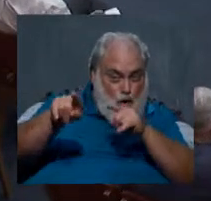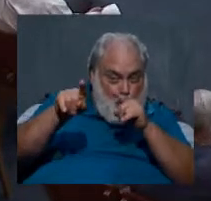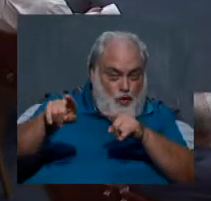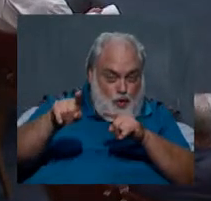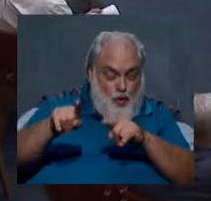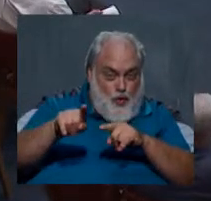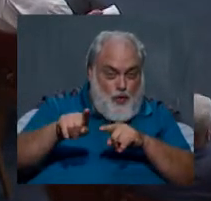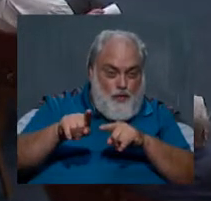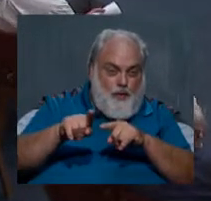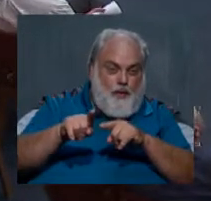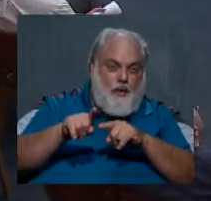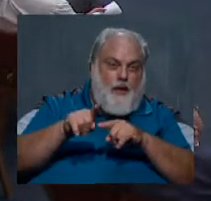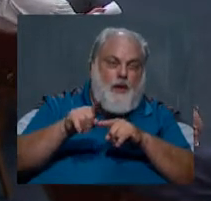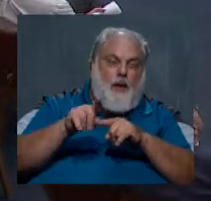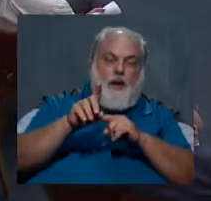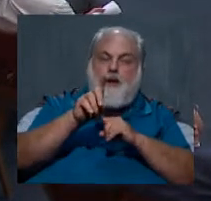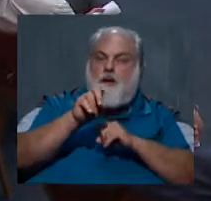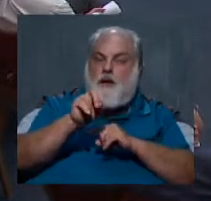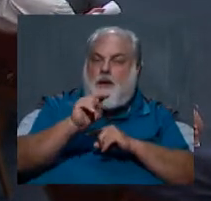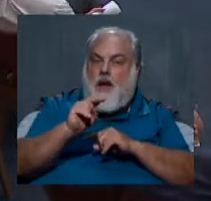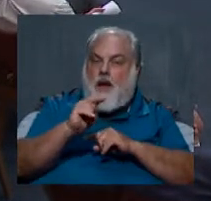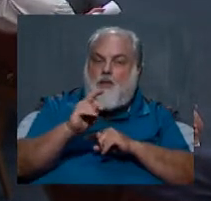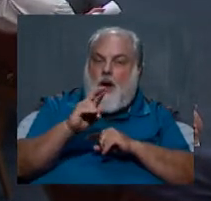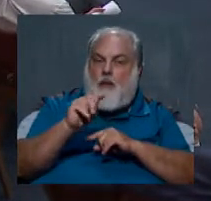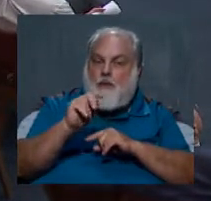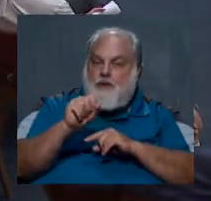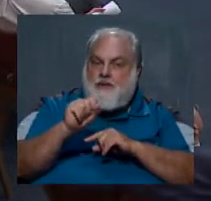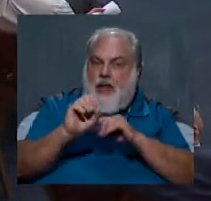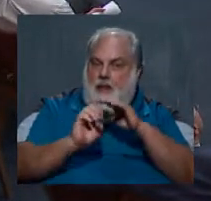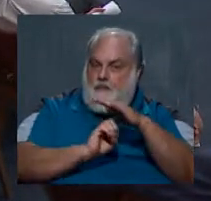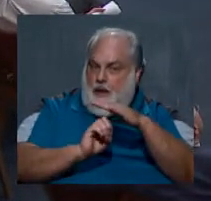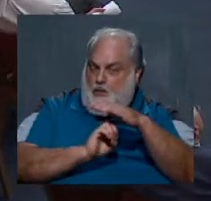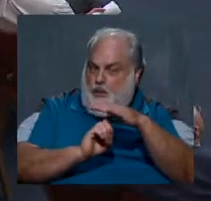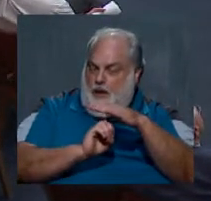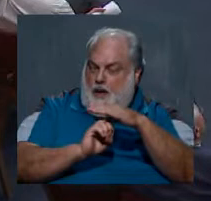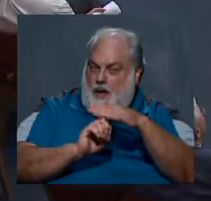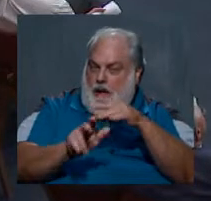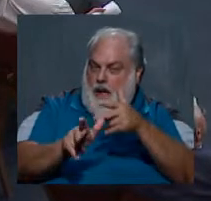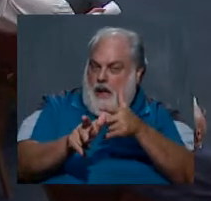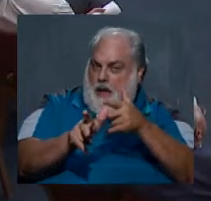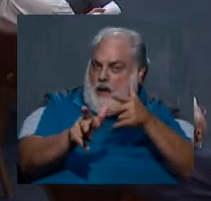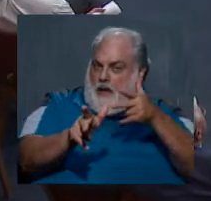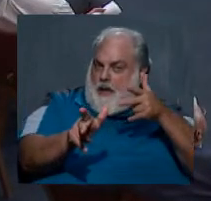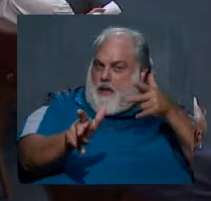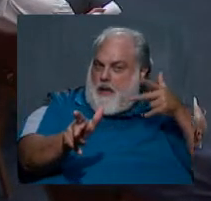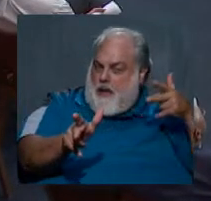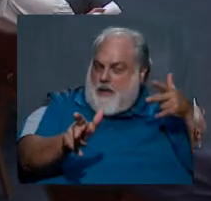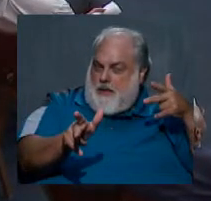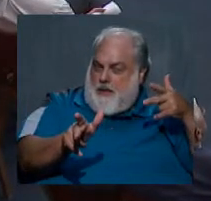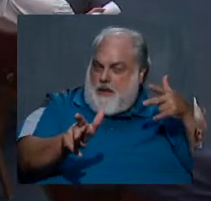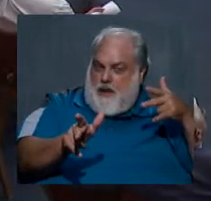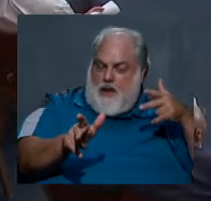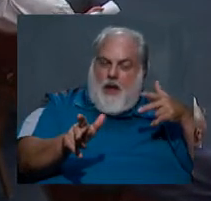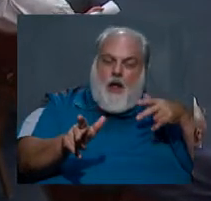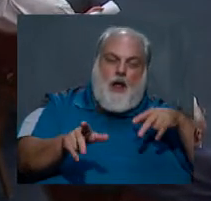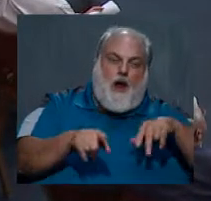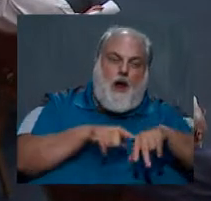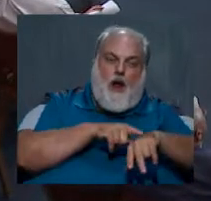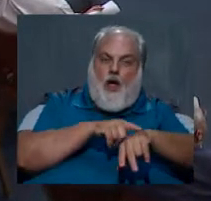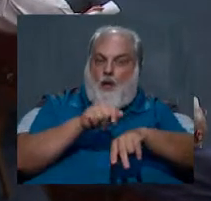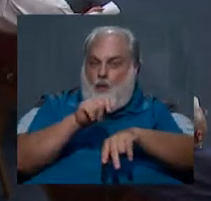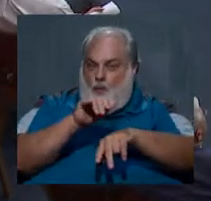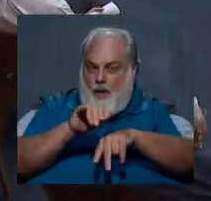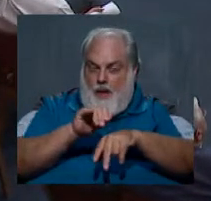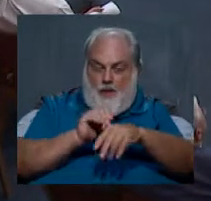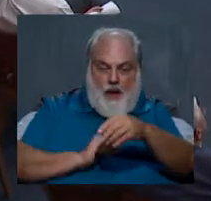the mornings during rush hour, Taylor Loop is backed up almost point to point at certain points of the day. So that will add